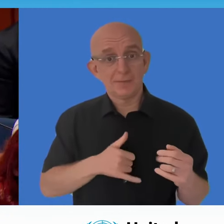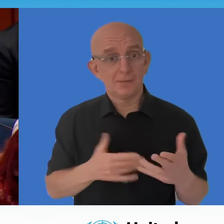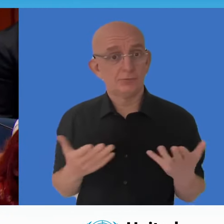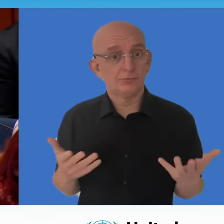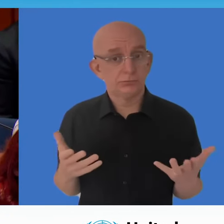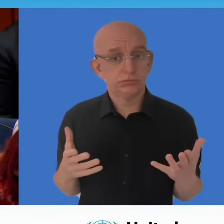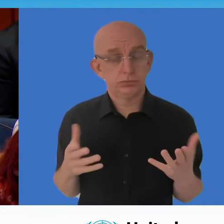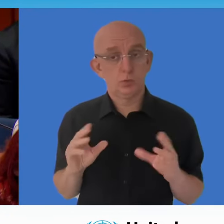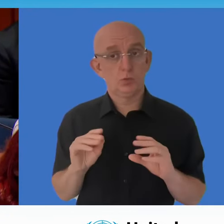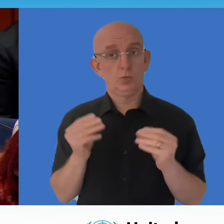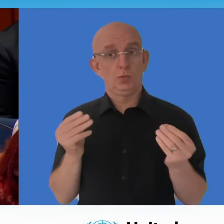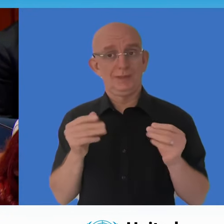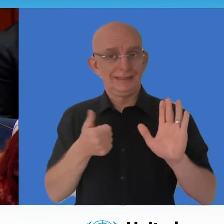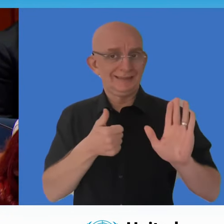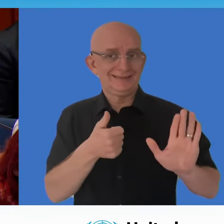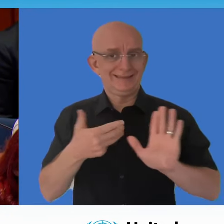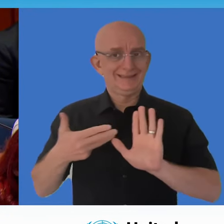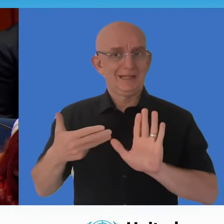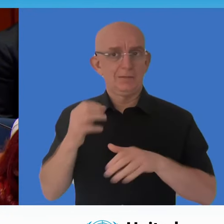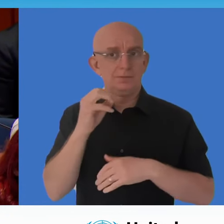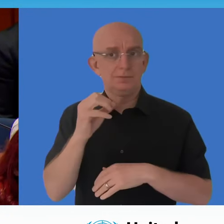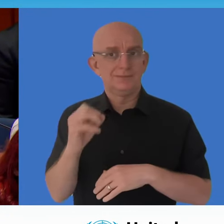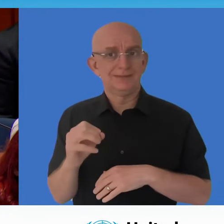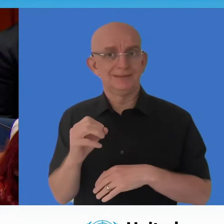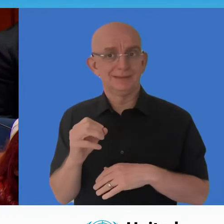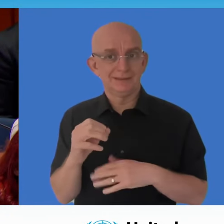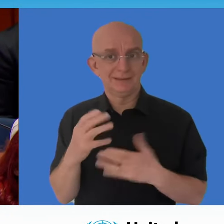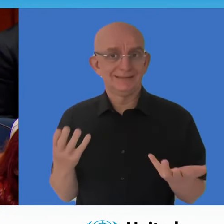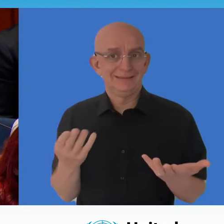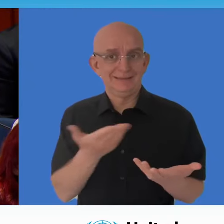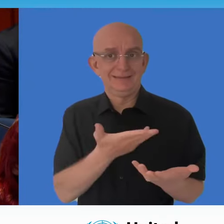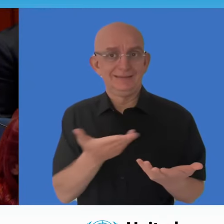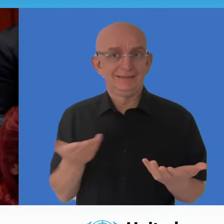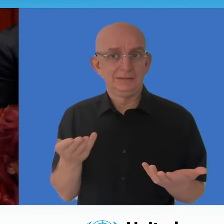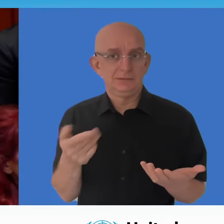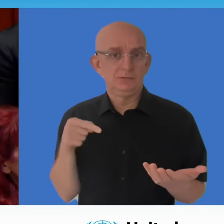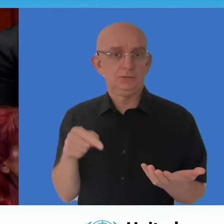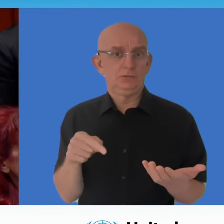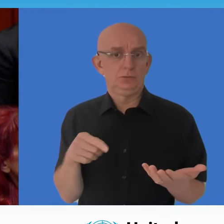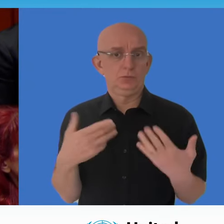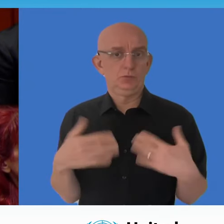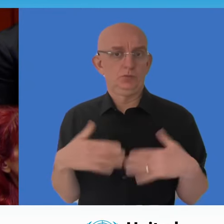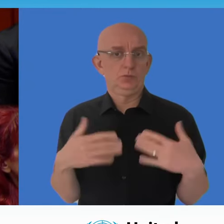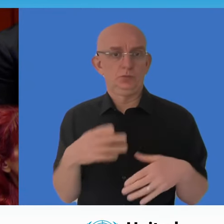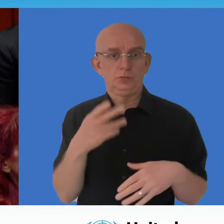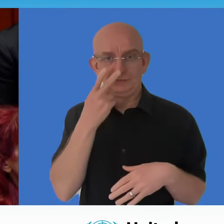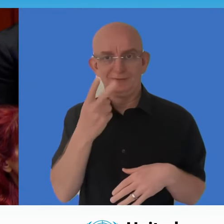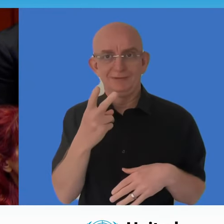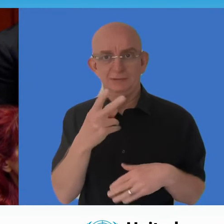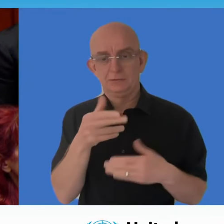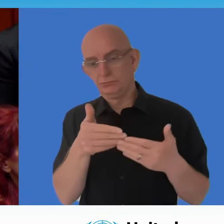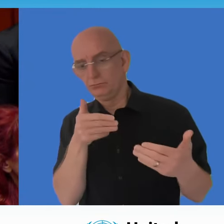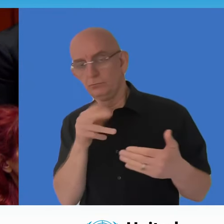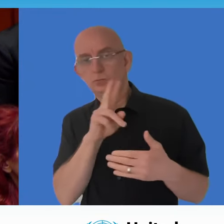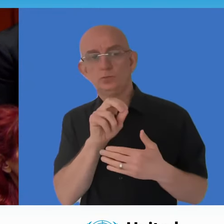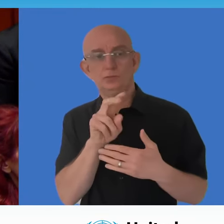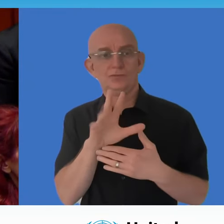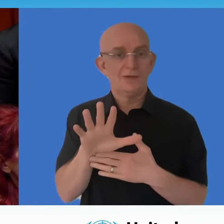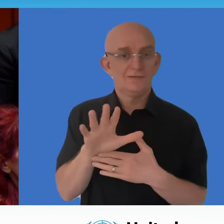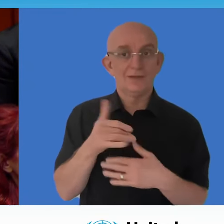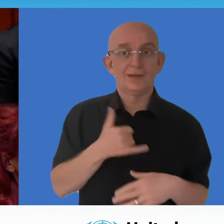2025. Yemen capitalizes on this segment of society as the war waged by the terrorist Houthi